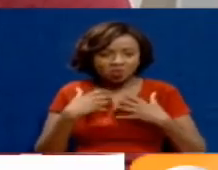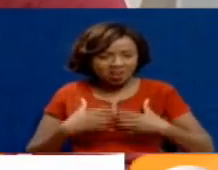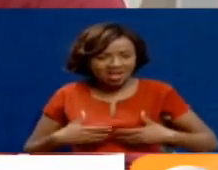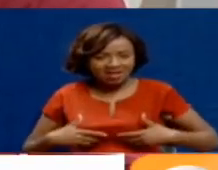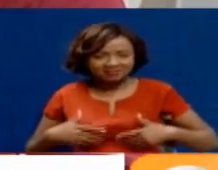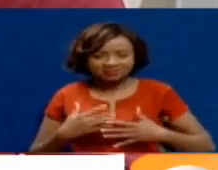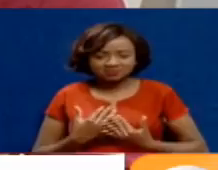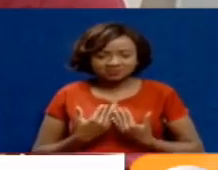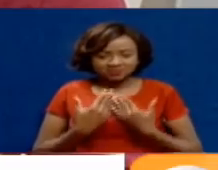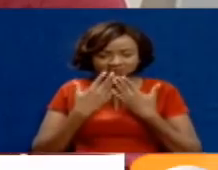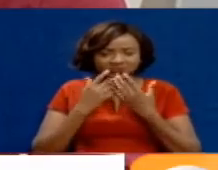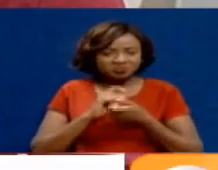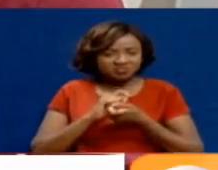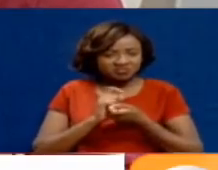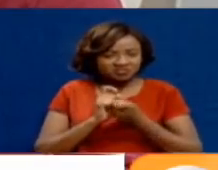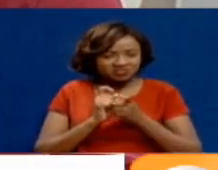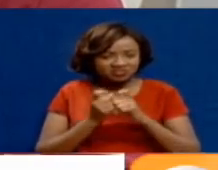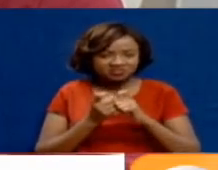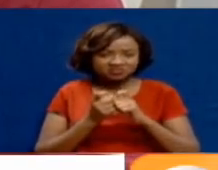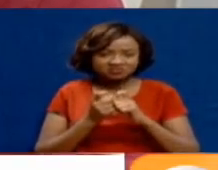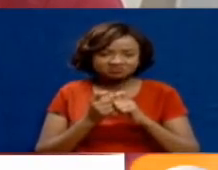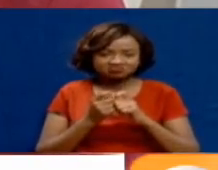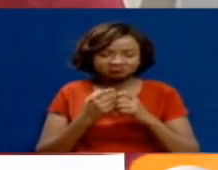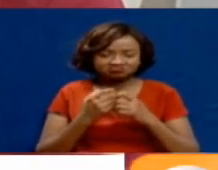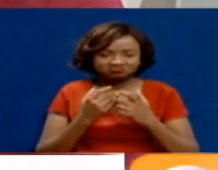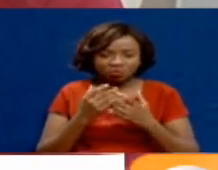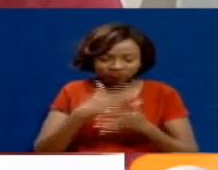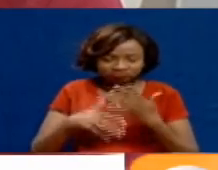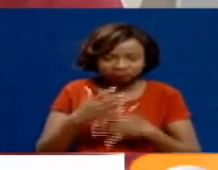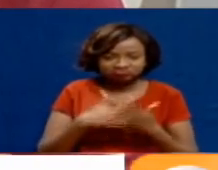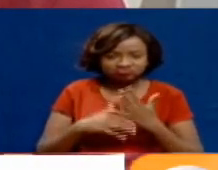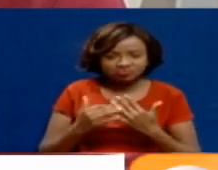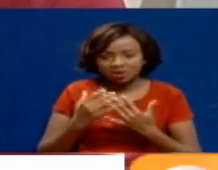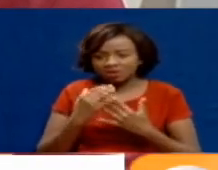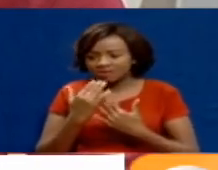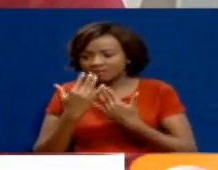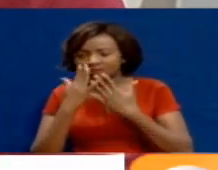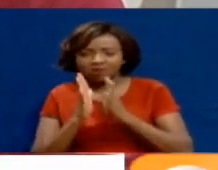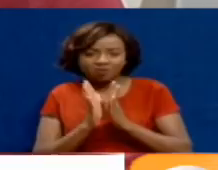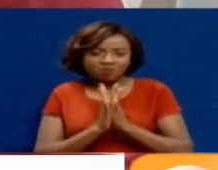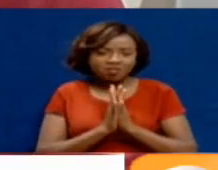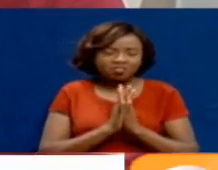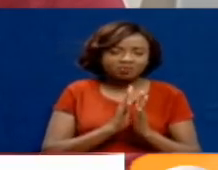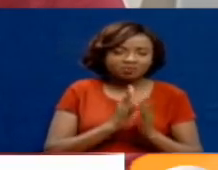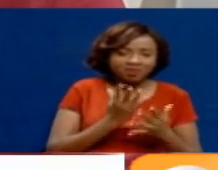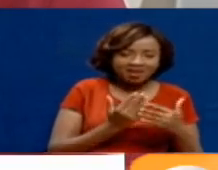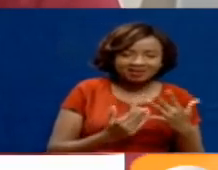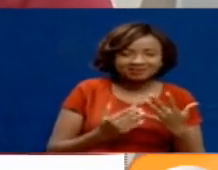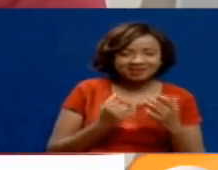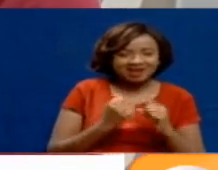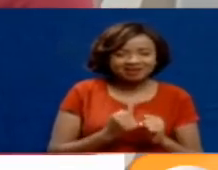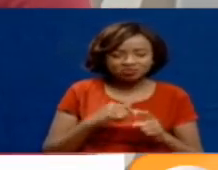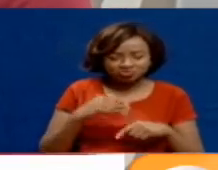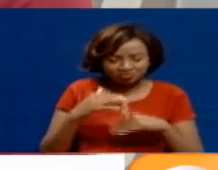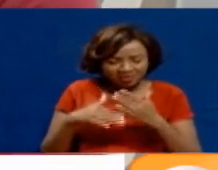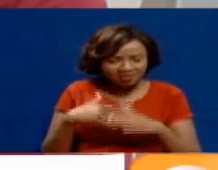to oxygenate your body, failure of other organs, which could mean this person really has to be in ICU or they will die. But this